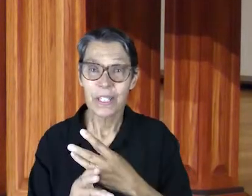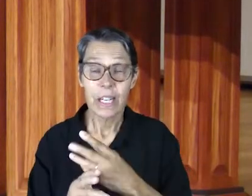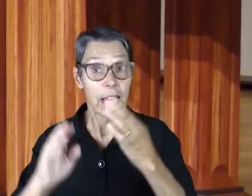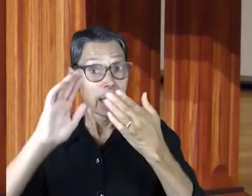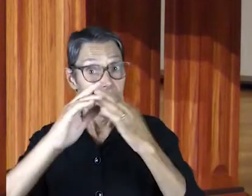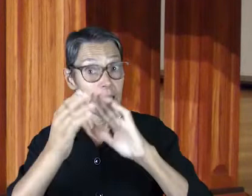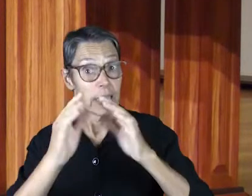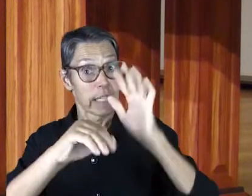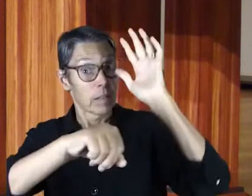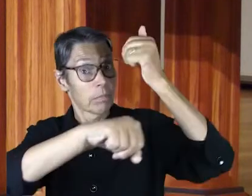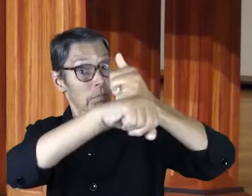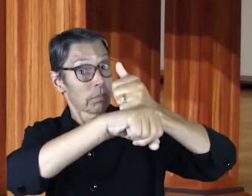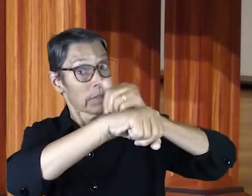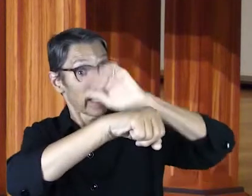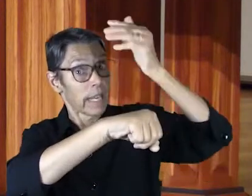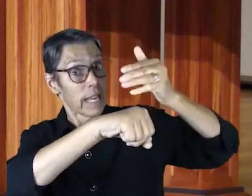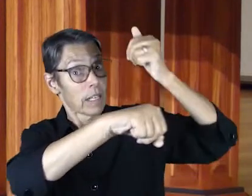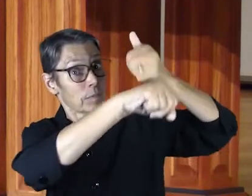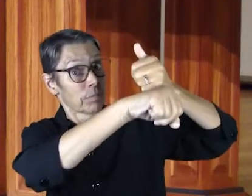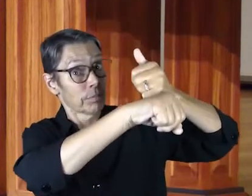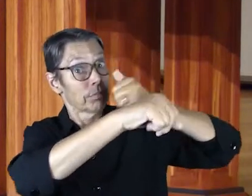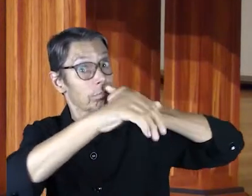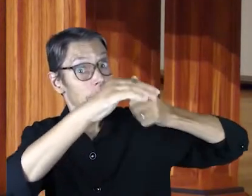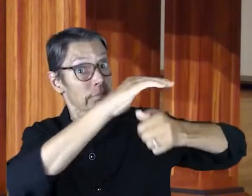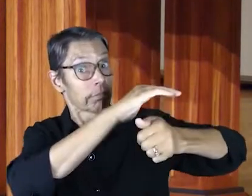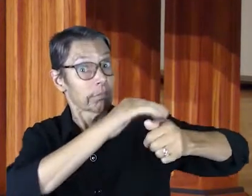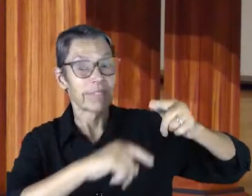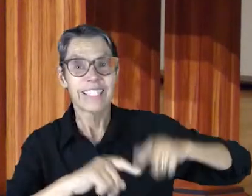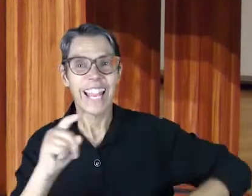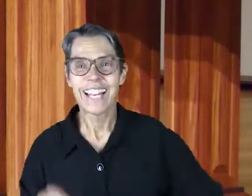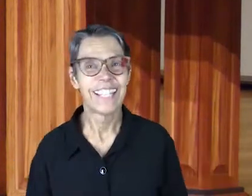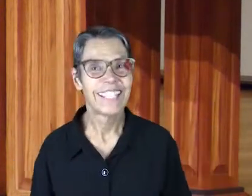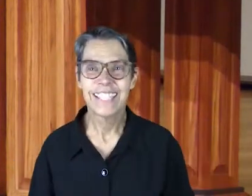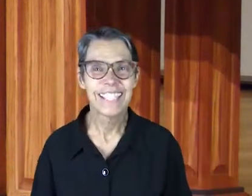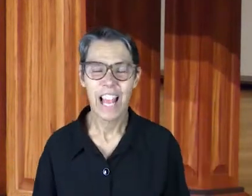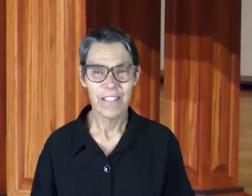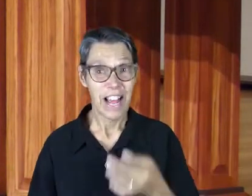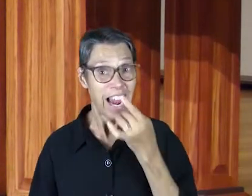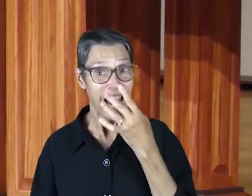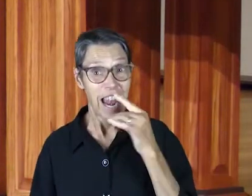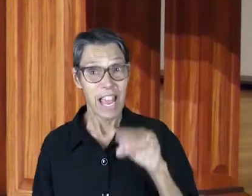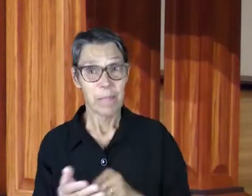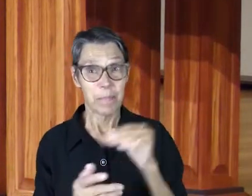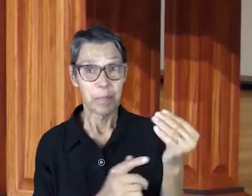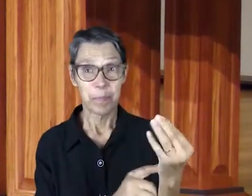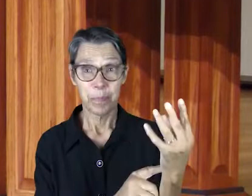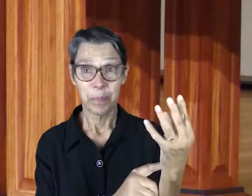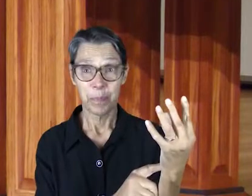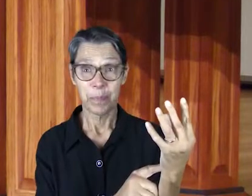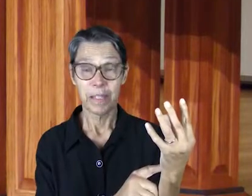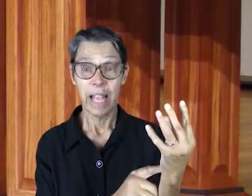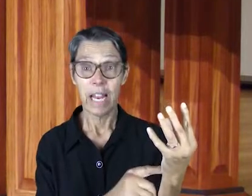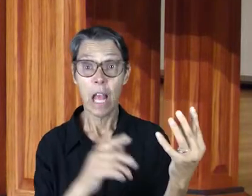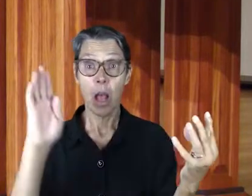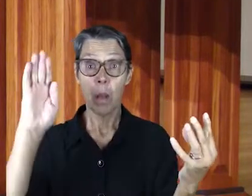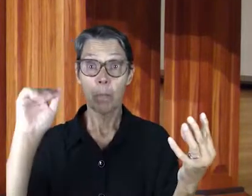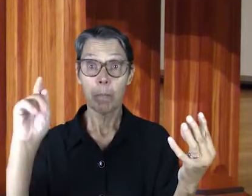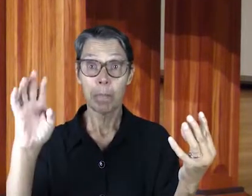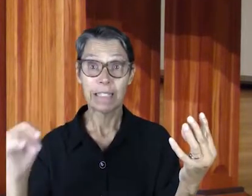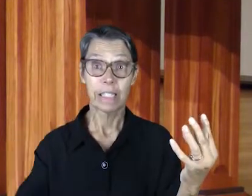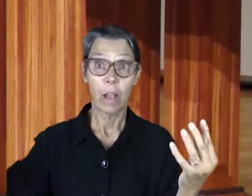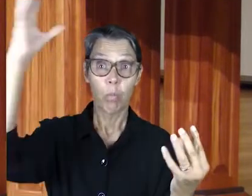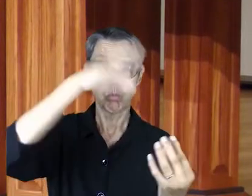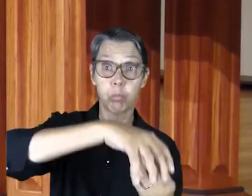be hid. No one lights a lamp and puts it under a bushel basket. Instead, it's put on a lampstand